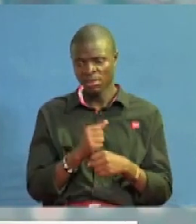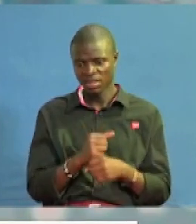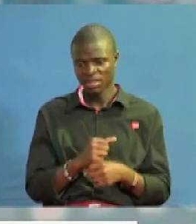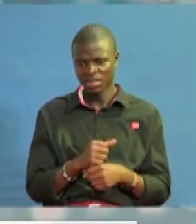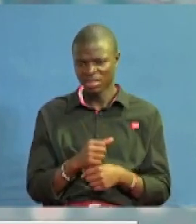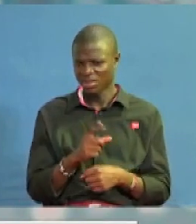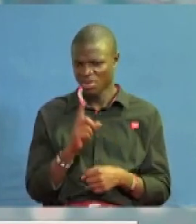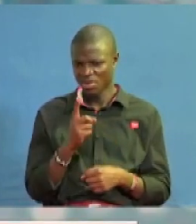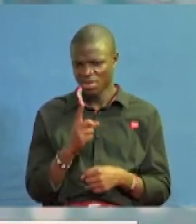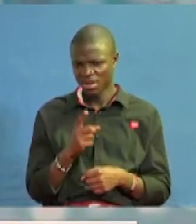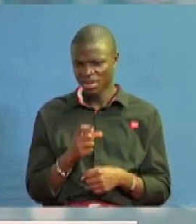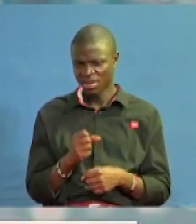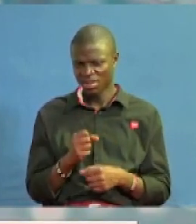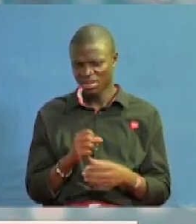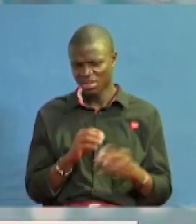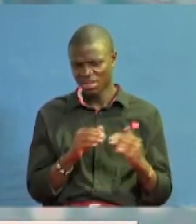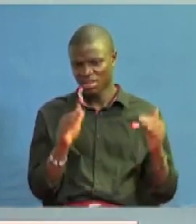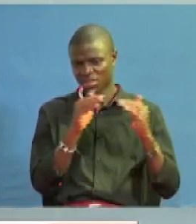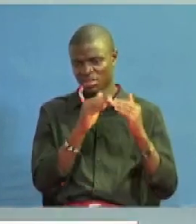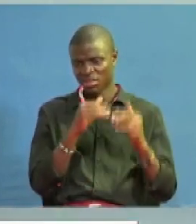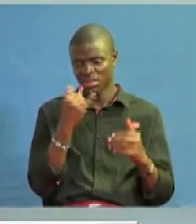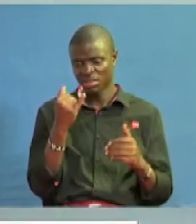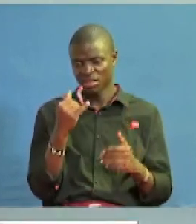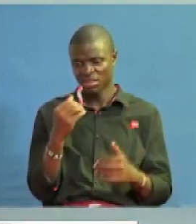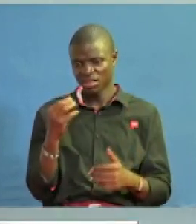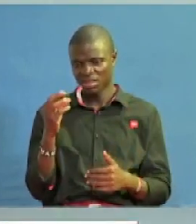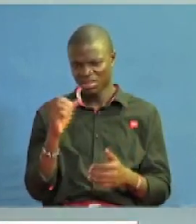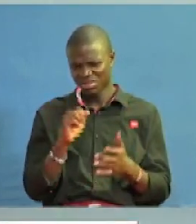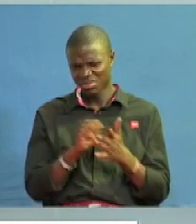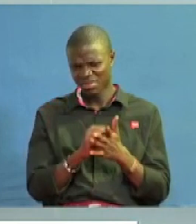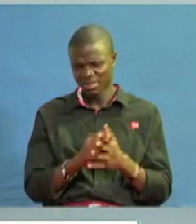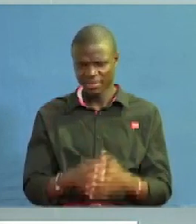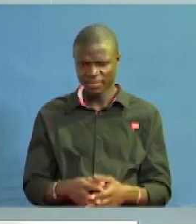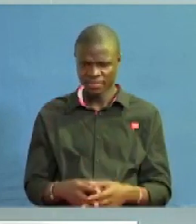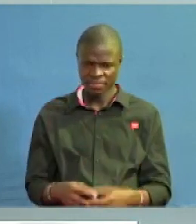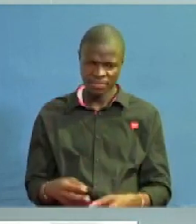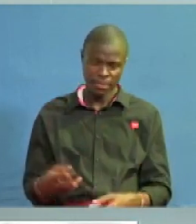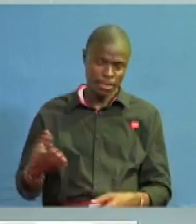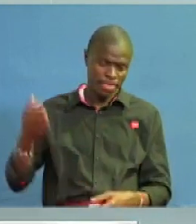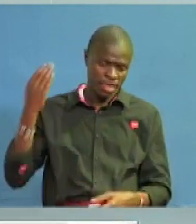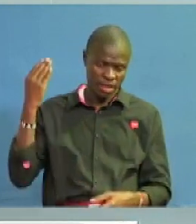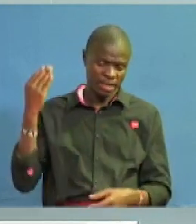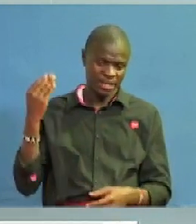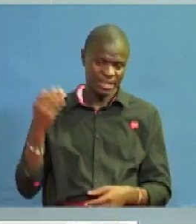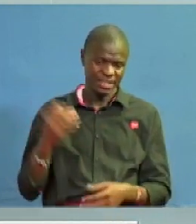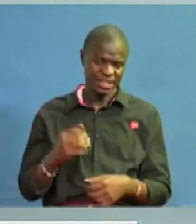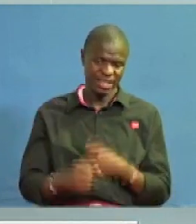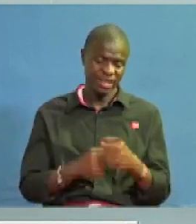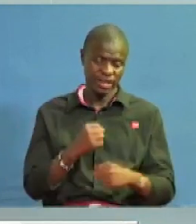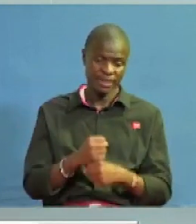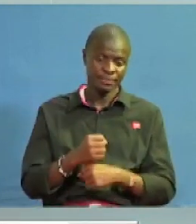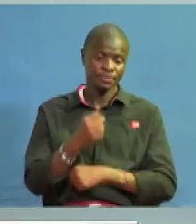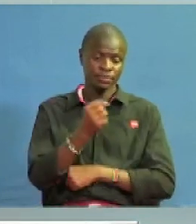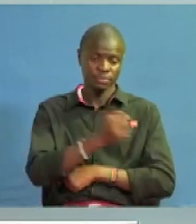stock is worth. Okay. Yes. All right. Now, let's take it back. In October 2022, President Ruto